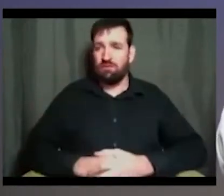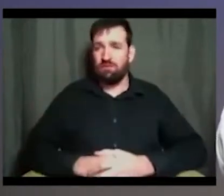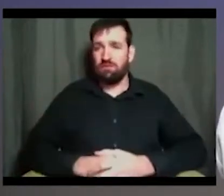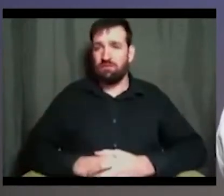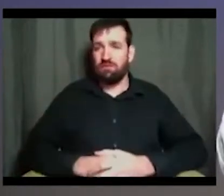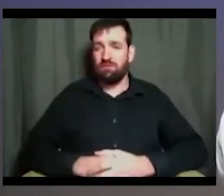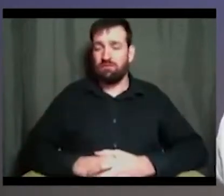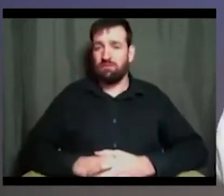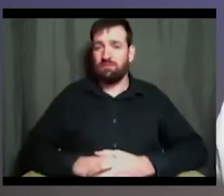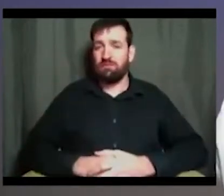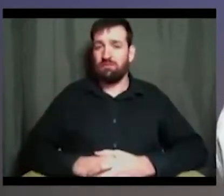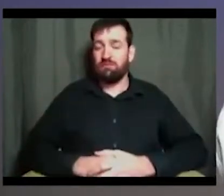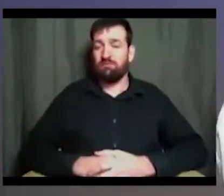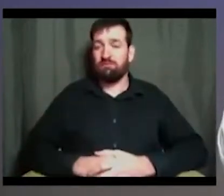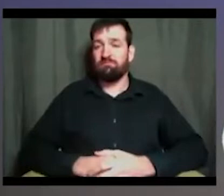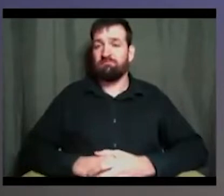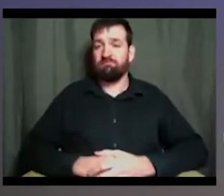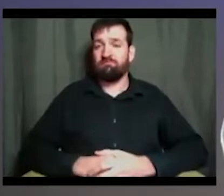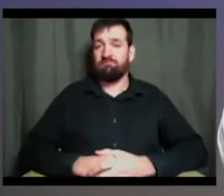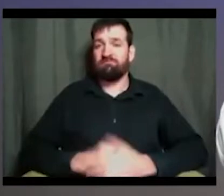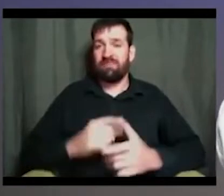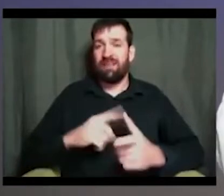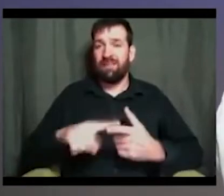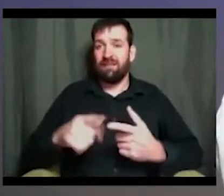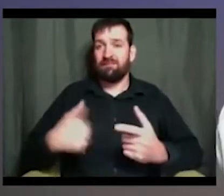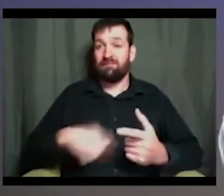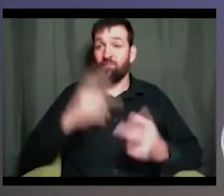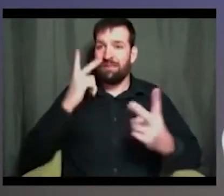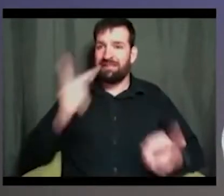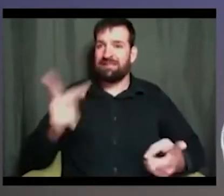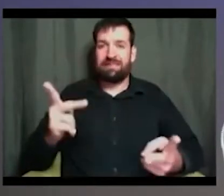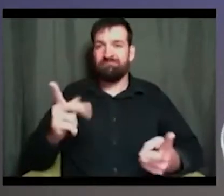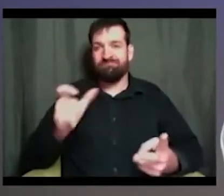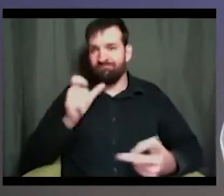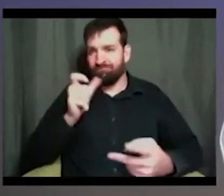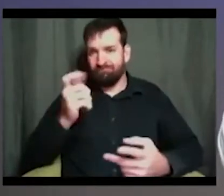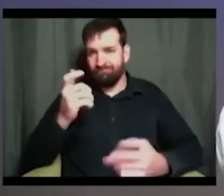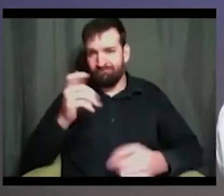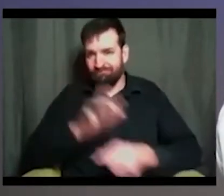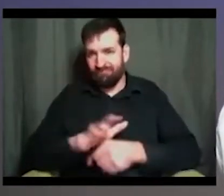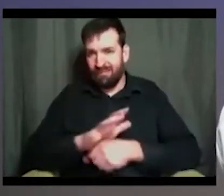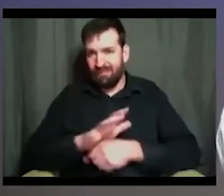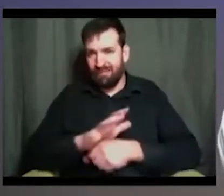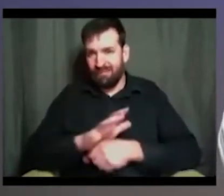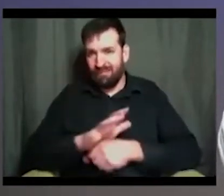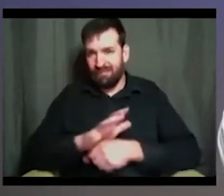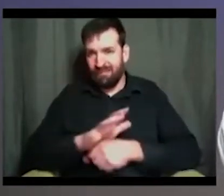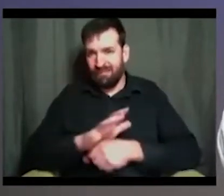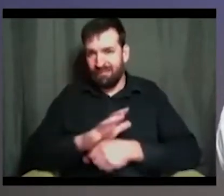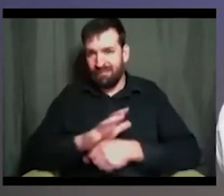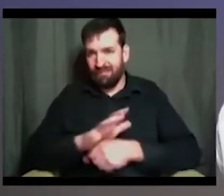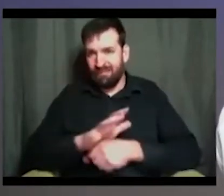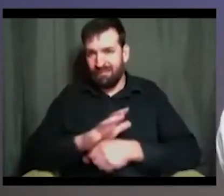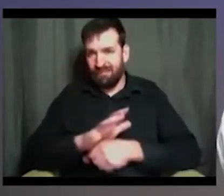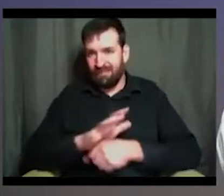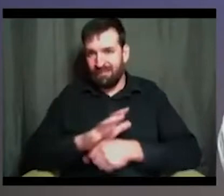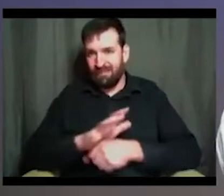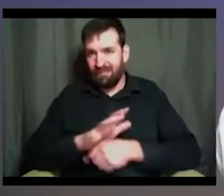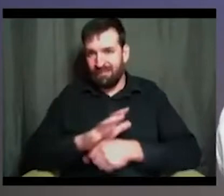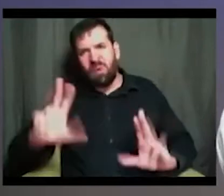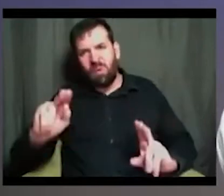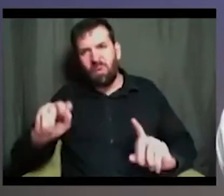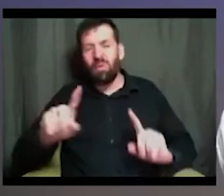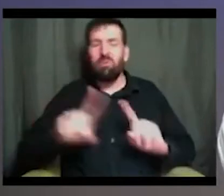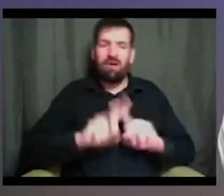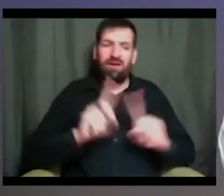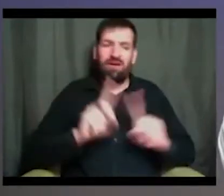that's where we see the lack of care sometimes. Not because they don't want it, but they're having to make decisions that are not easy decisions.